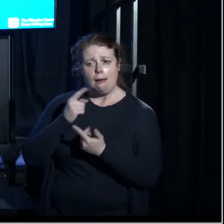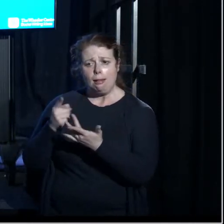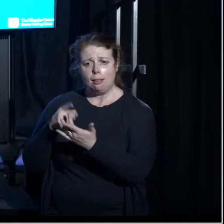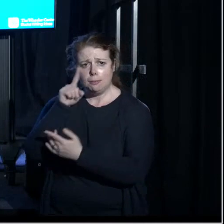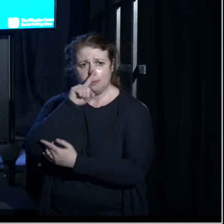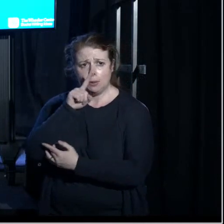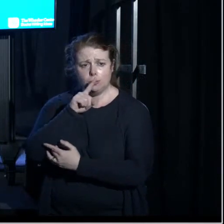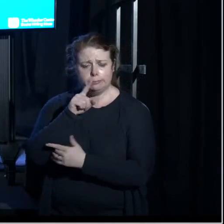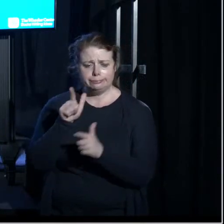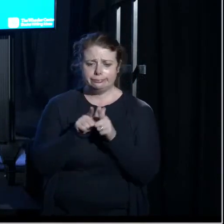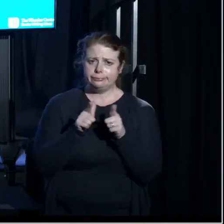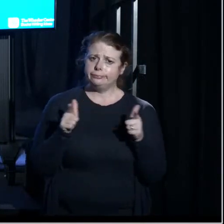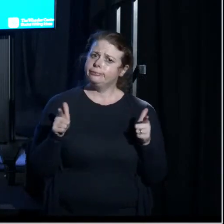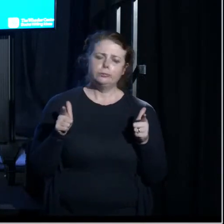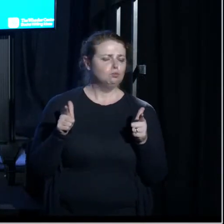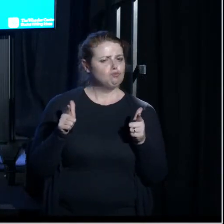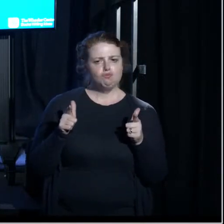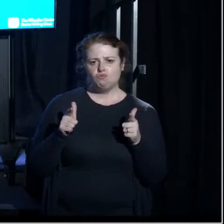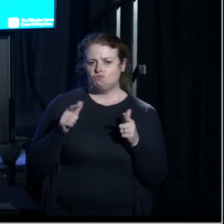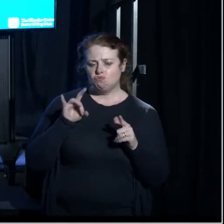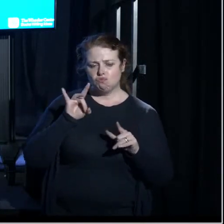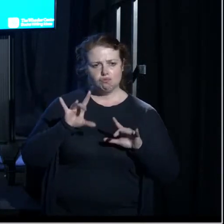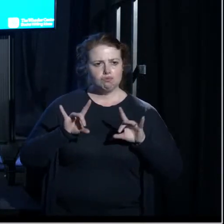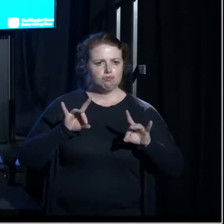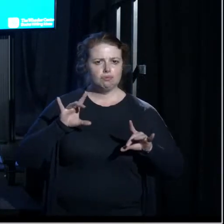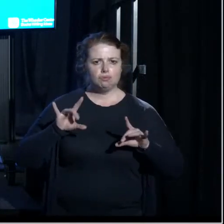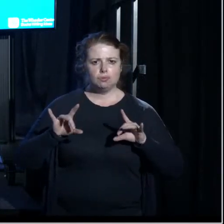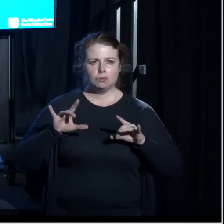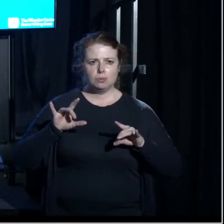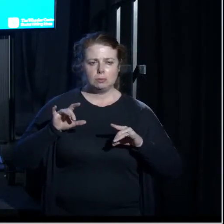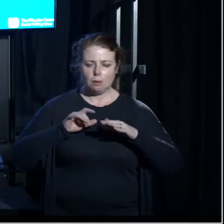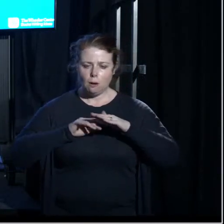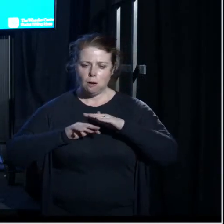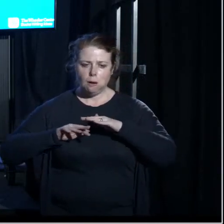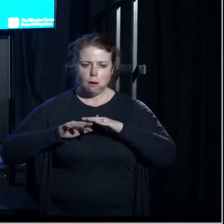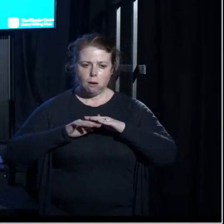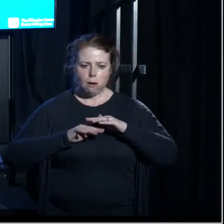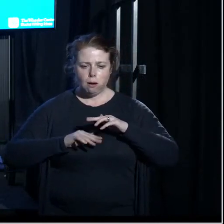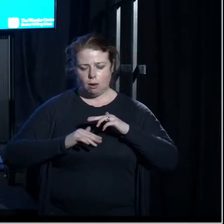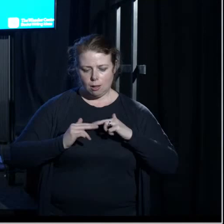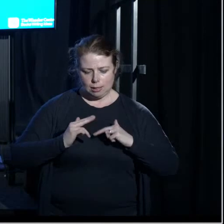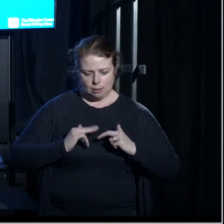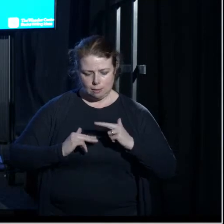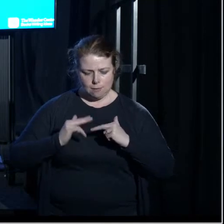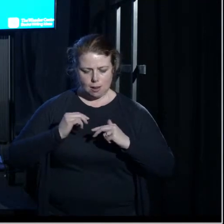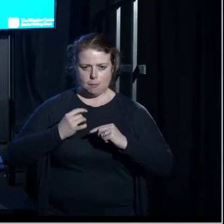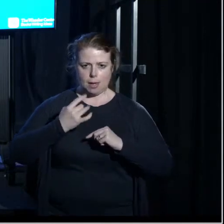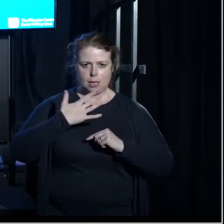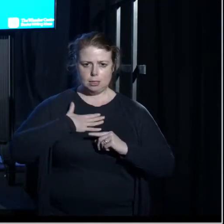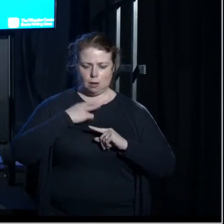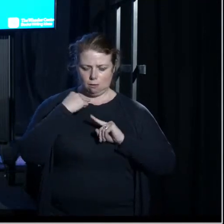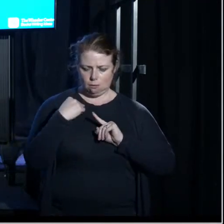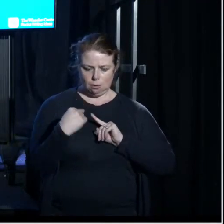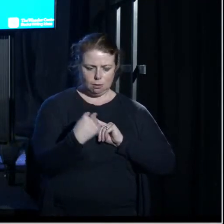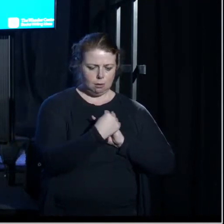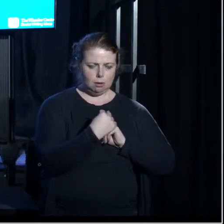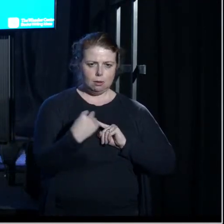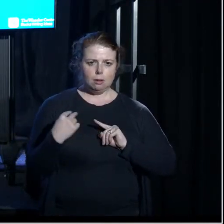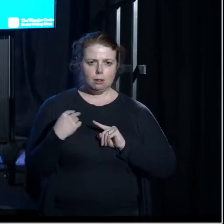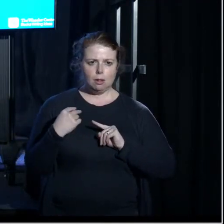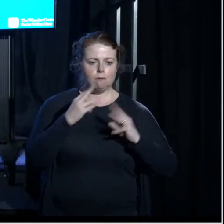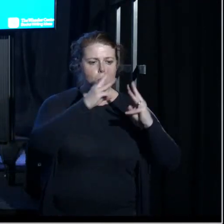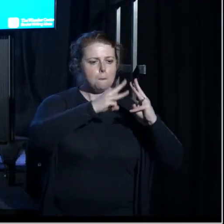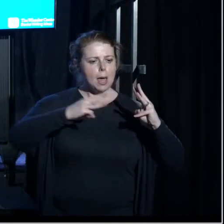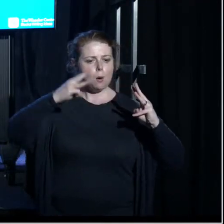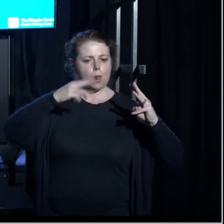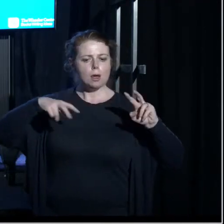Language, so inherently destructive, subconsciously constructing the way we see ourselves. From the power lines, I consider